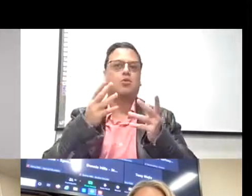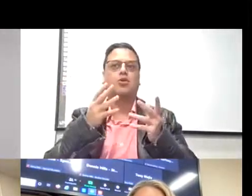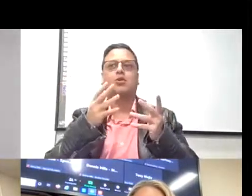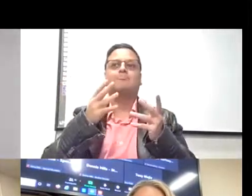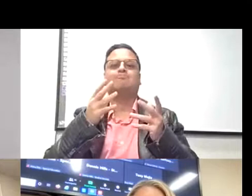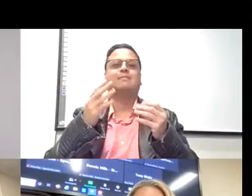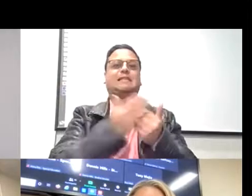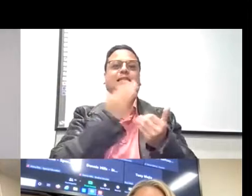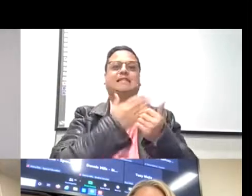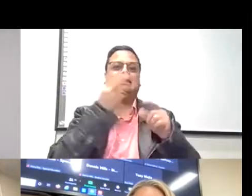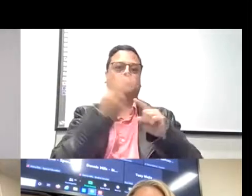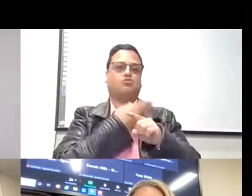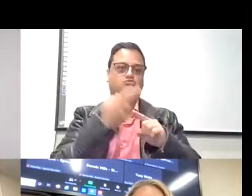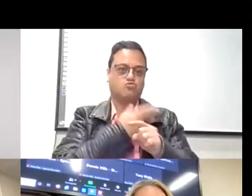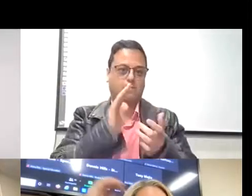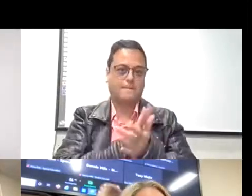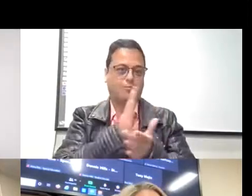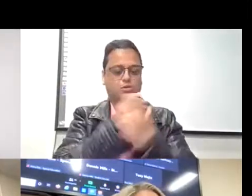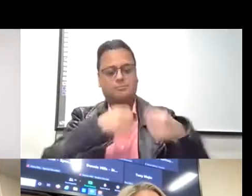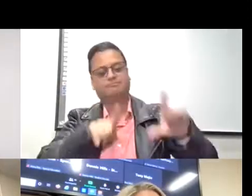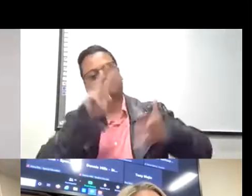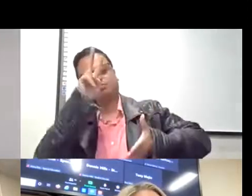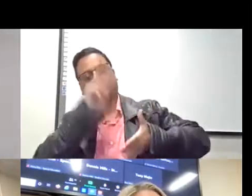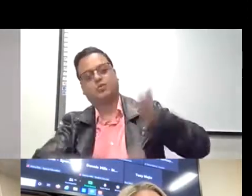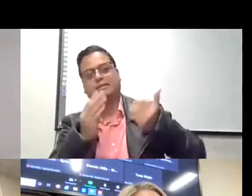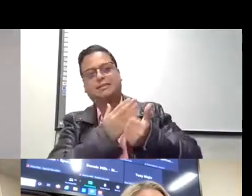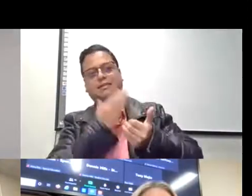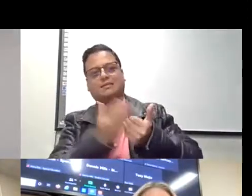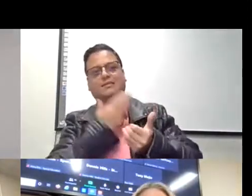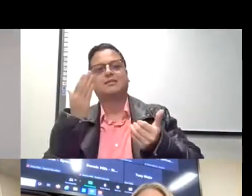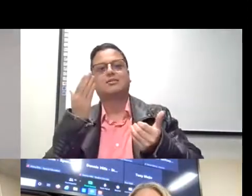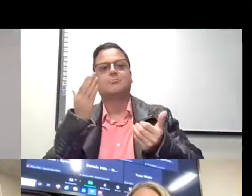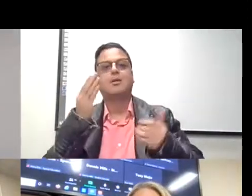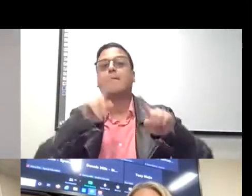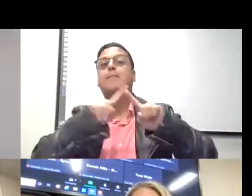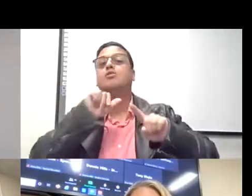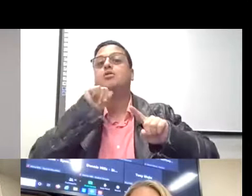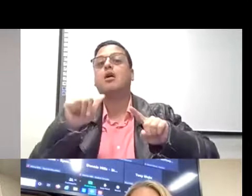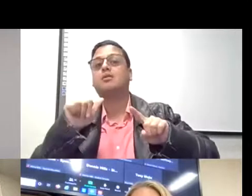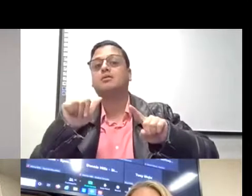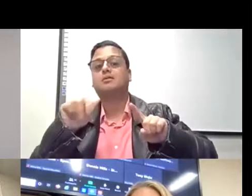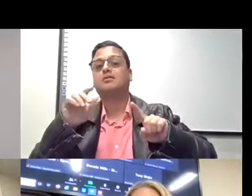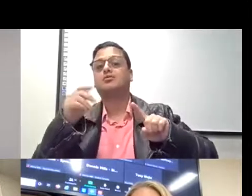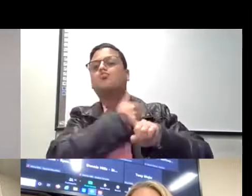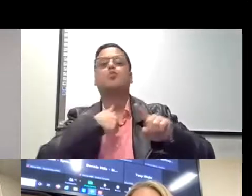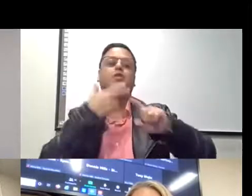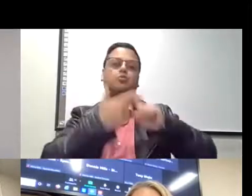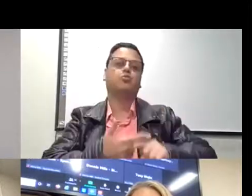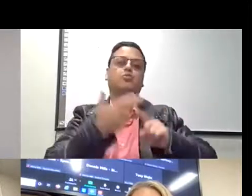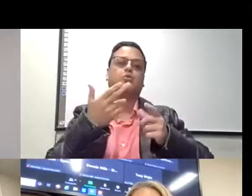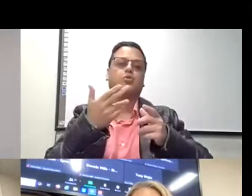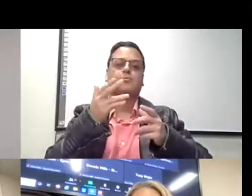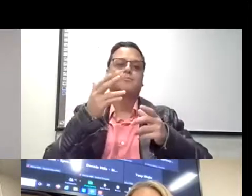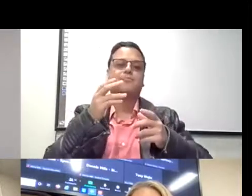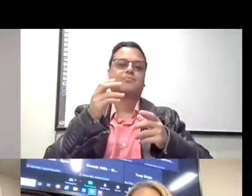user-friendly document where you could just pull up and you can see. With the exception that we are all used to sort of the